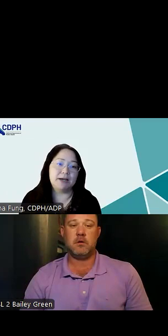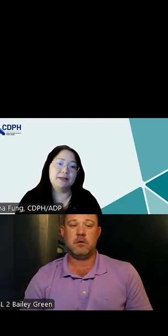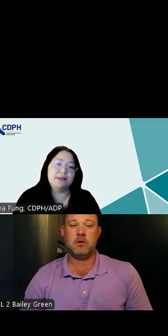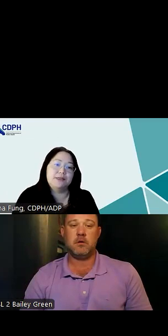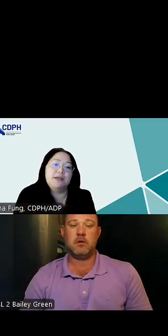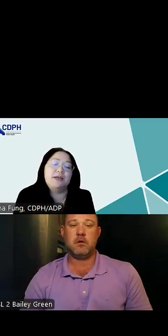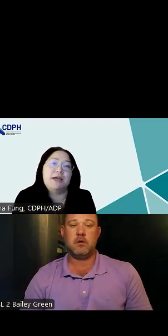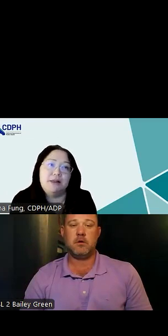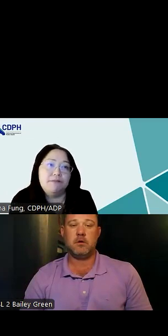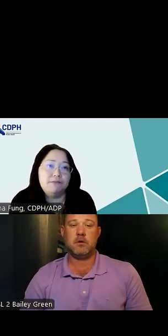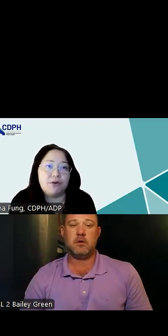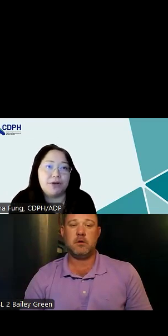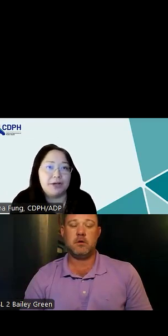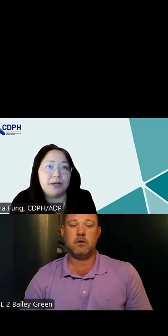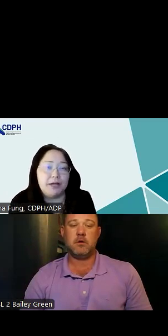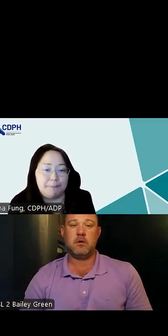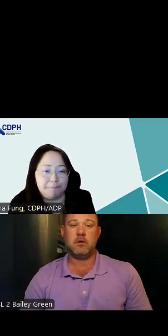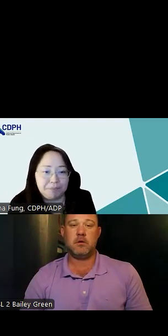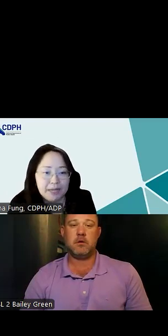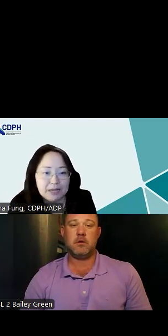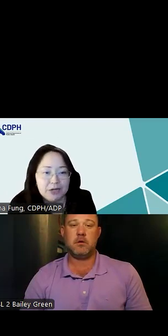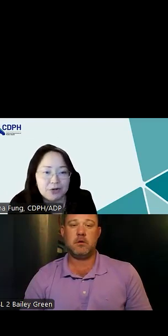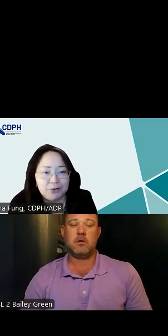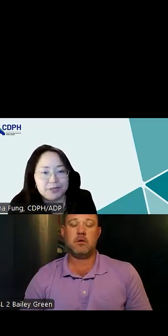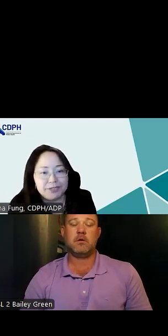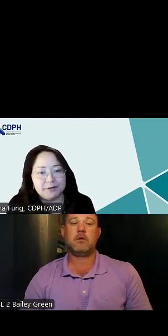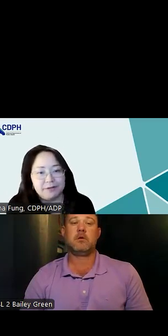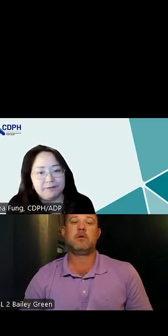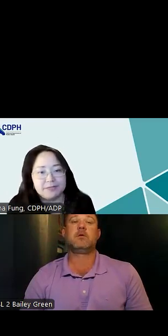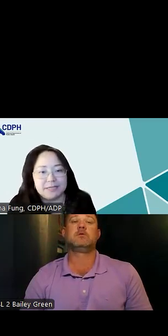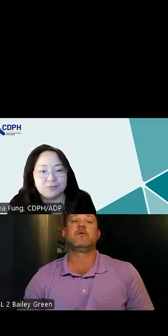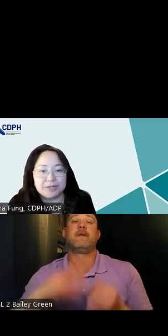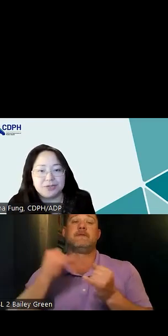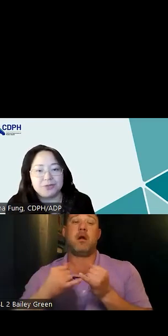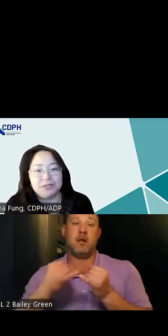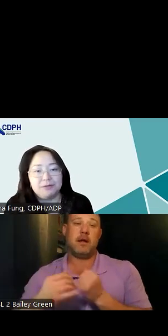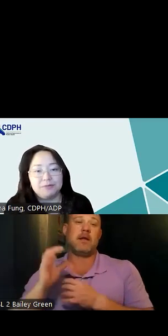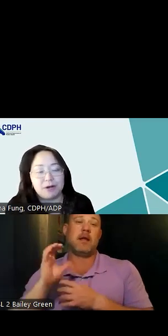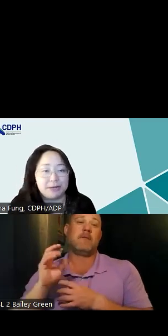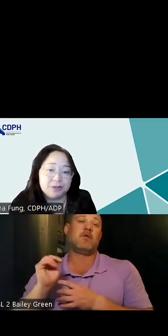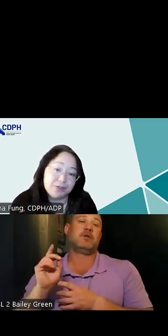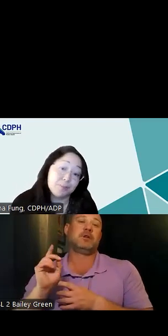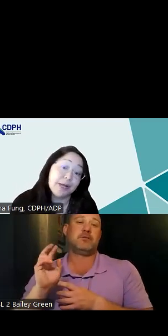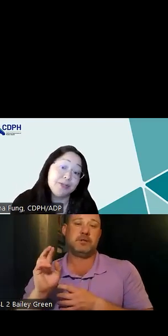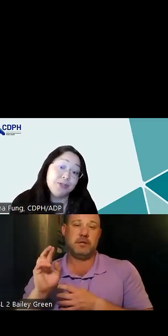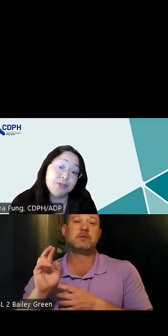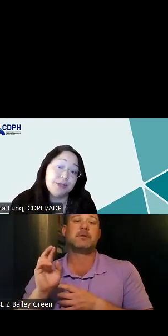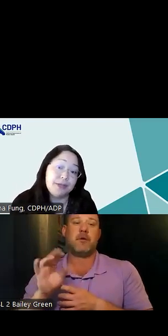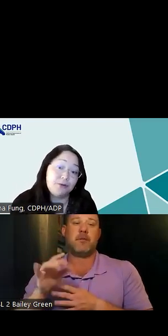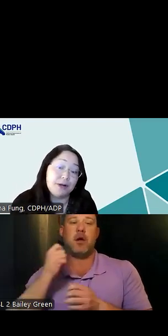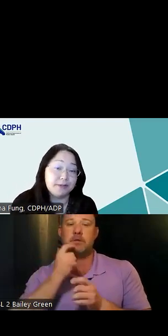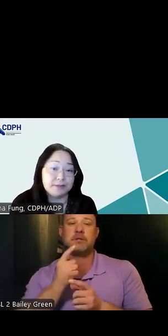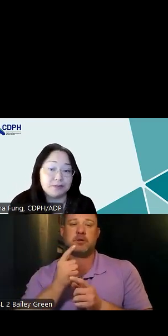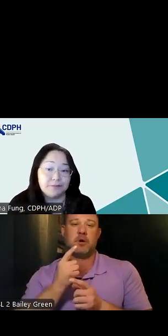And finally, the California Neurodegenerative Disease Registry from our sister branch,